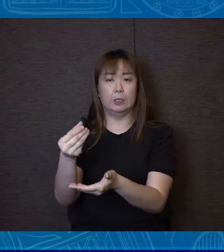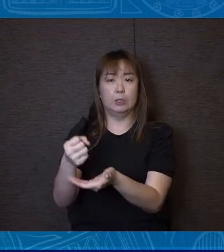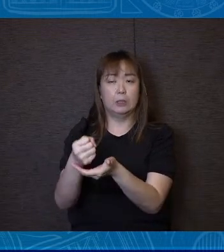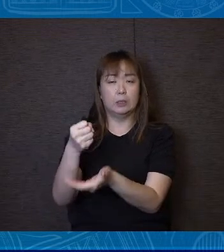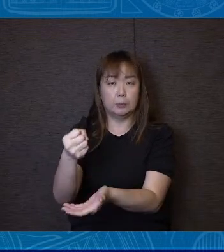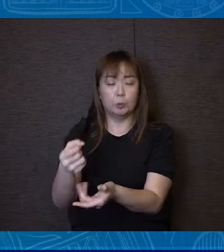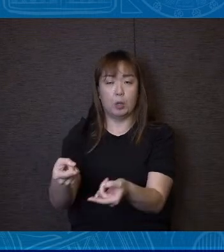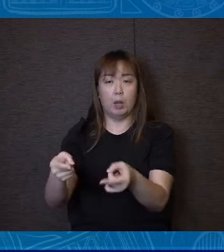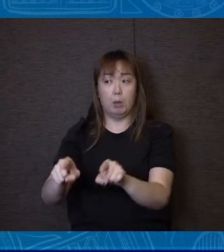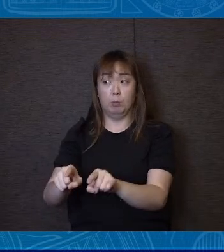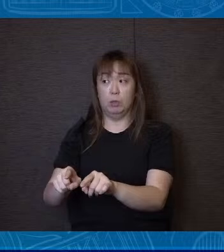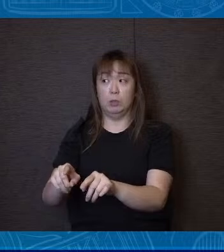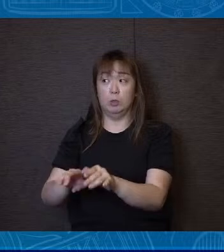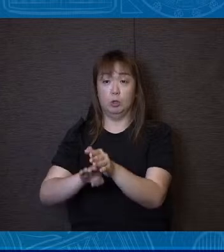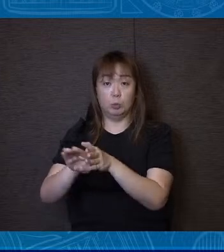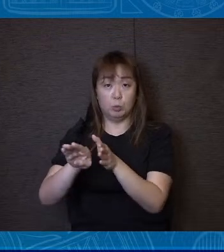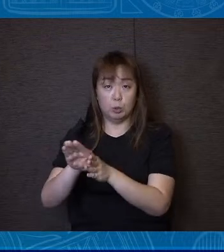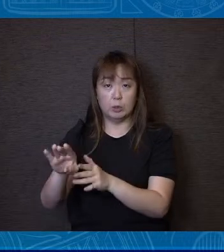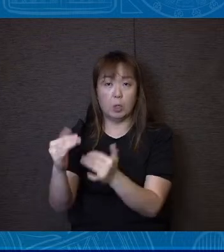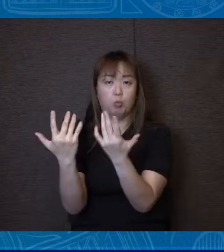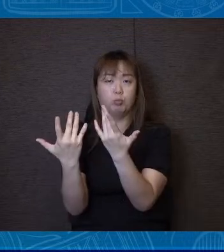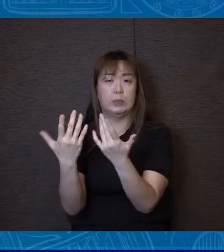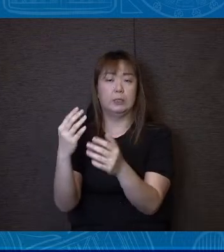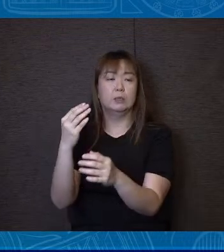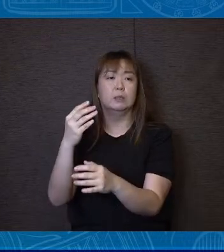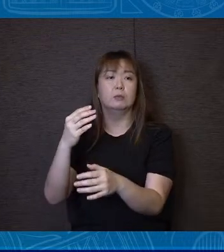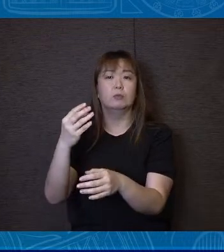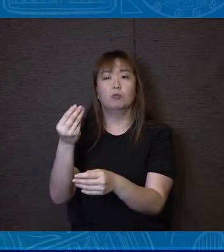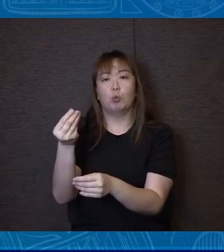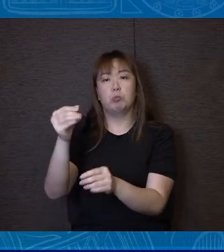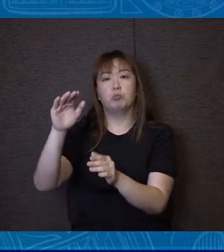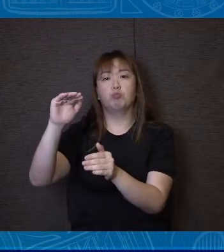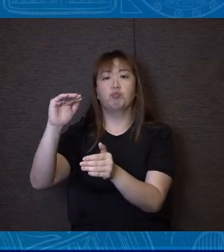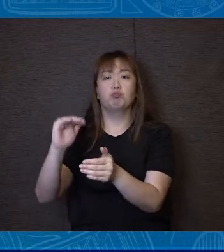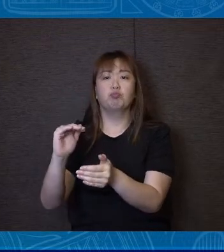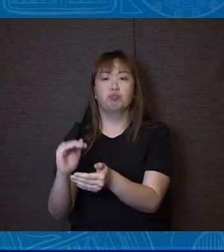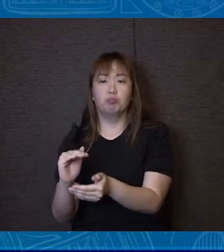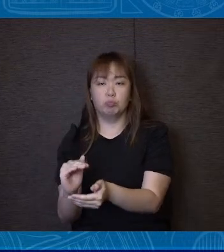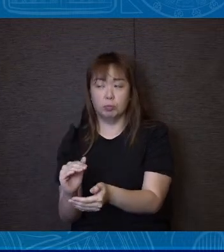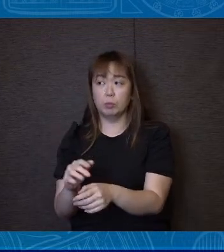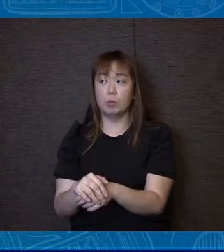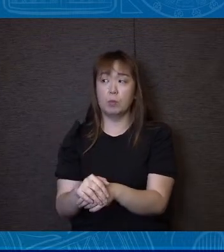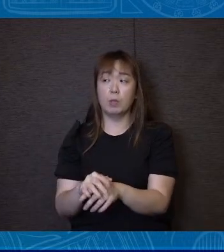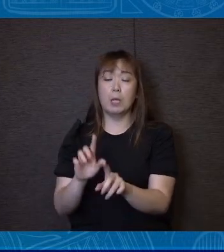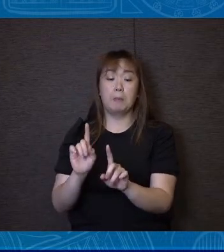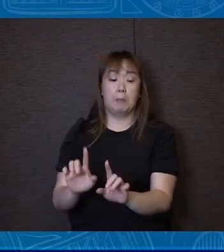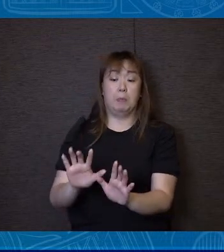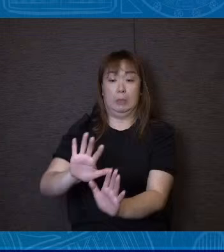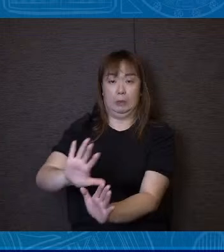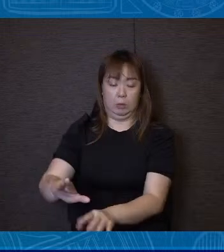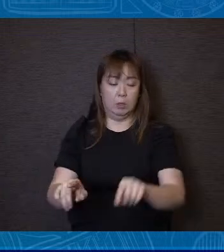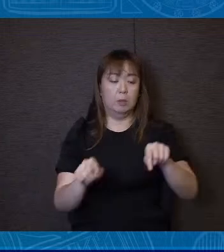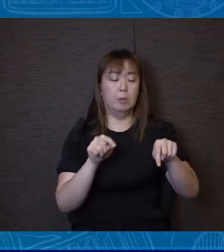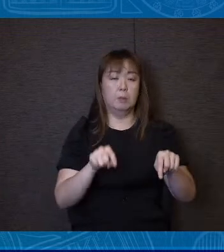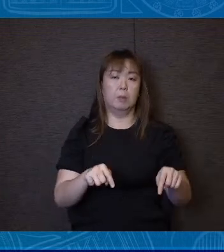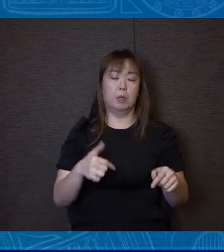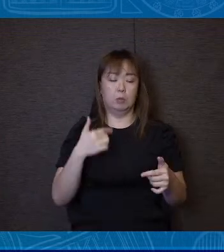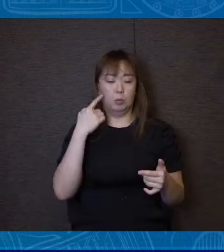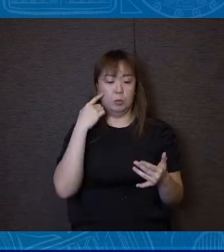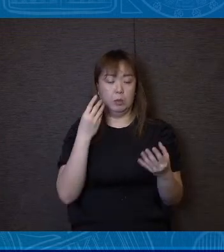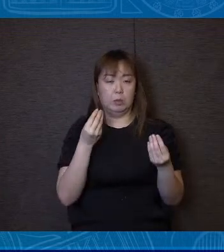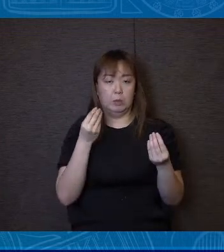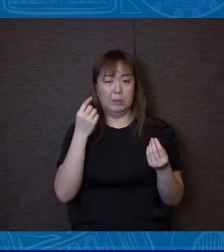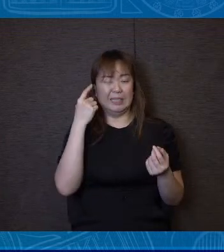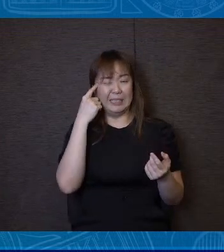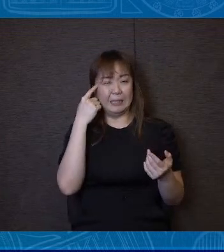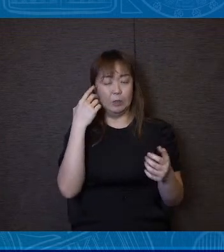and the prices to come down. So this is why we are just putting, the regulations in place for the D2D